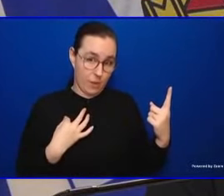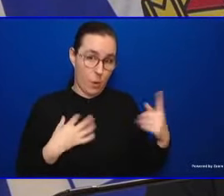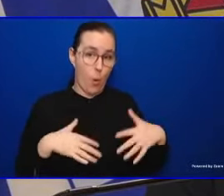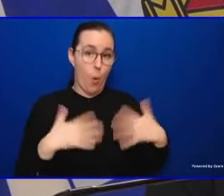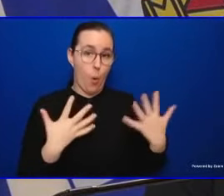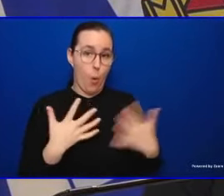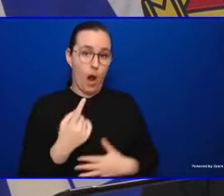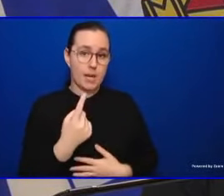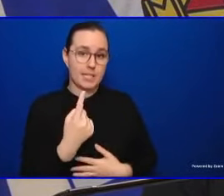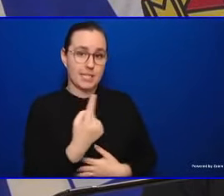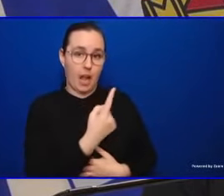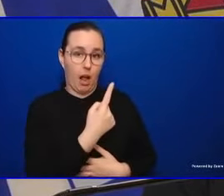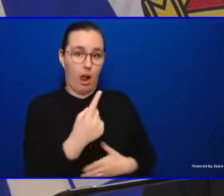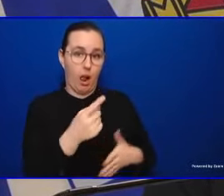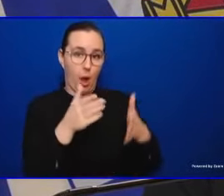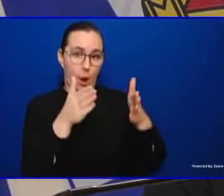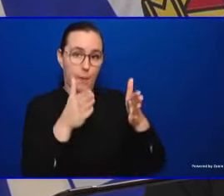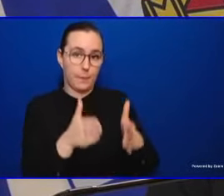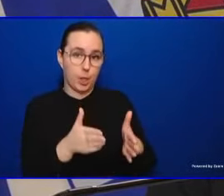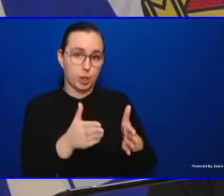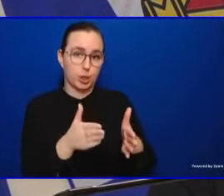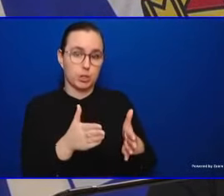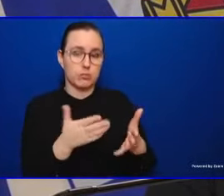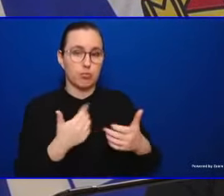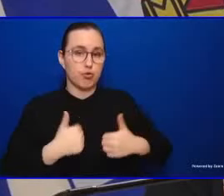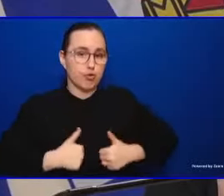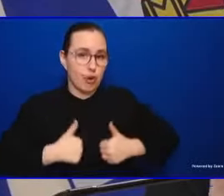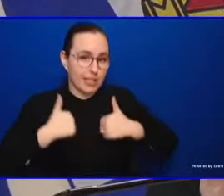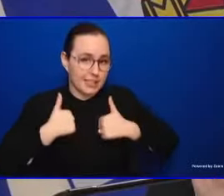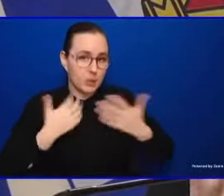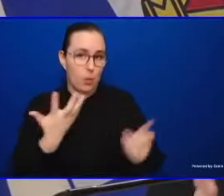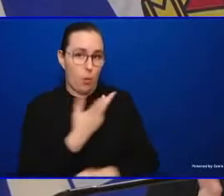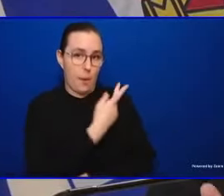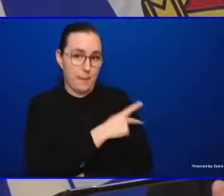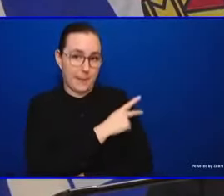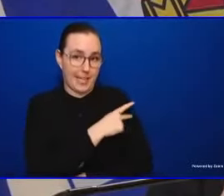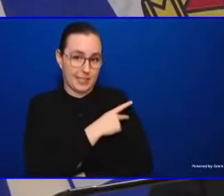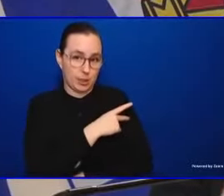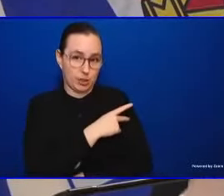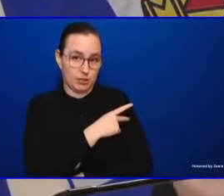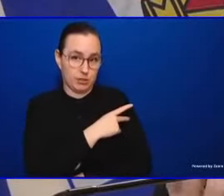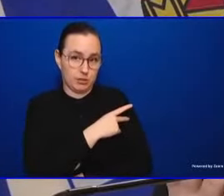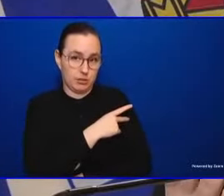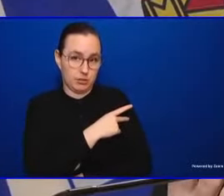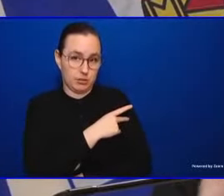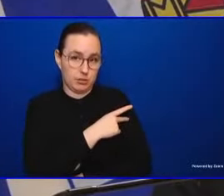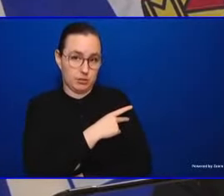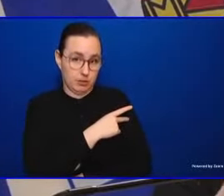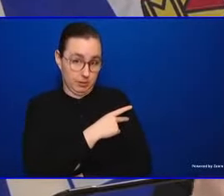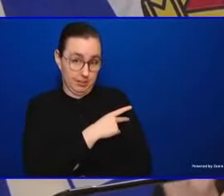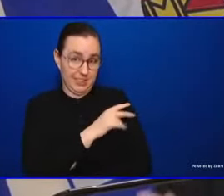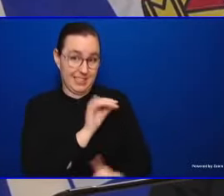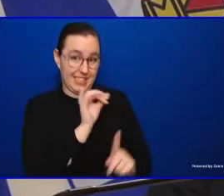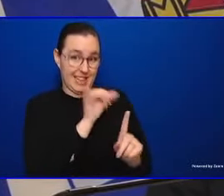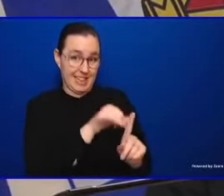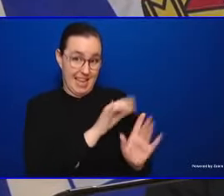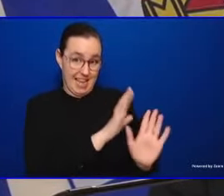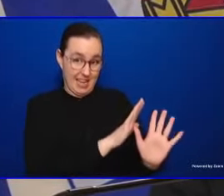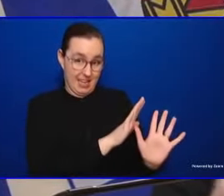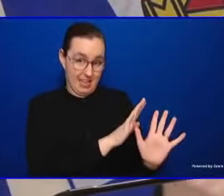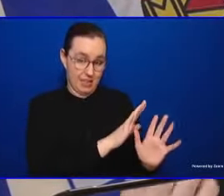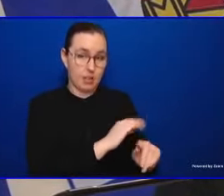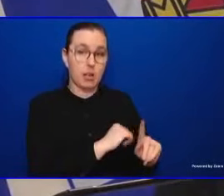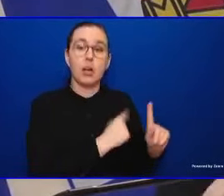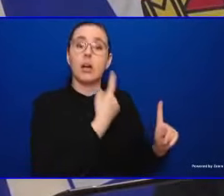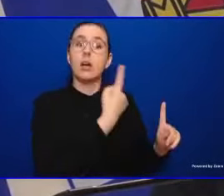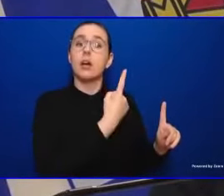for COVID-19. So that's what triggers, a single staff person triggers an enhanced